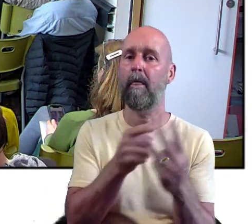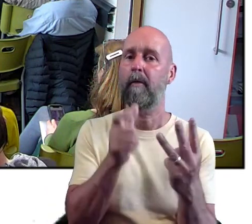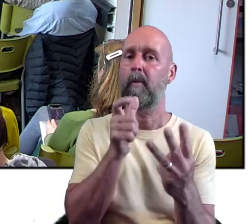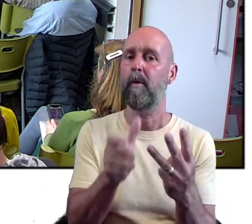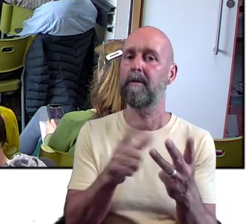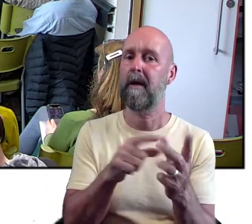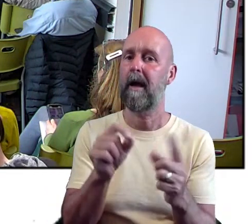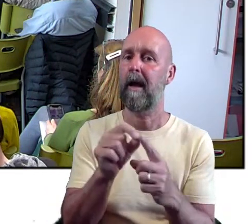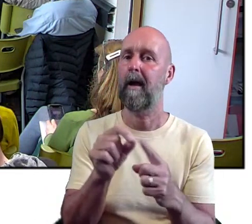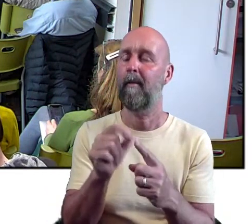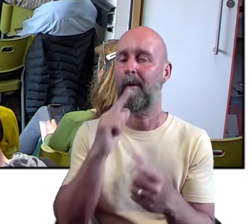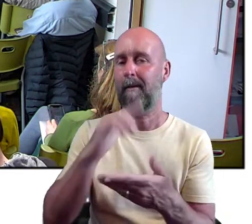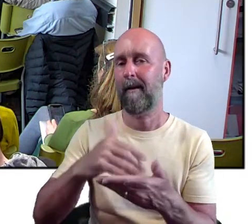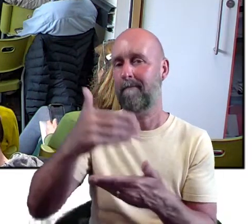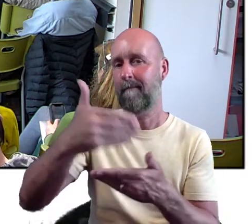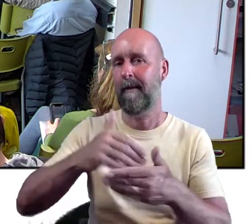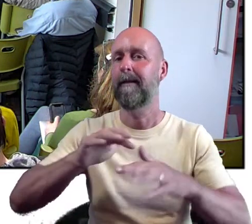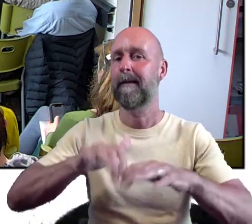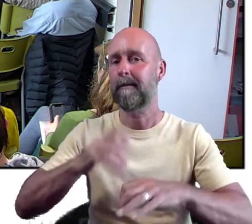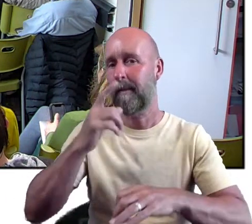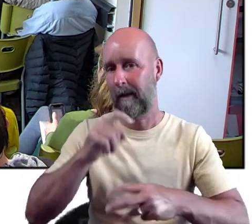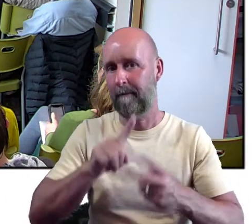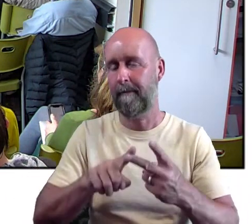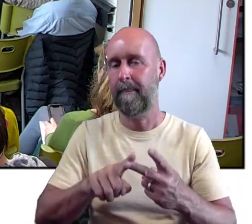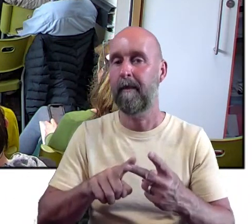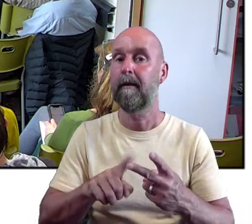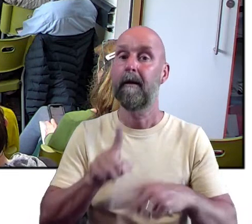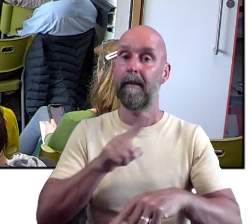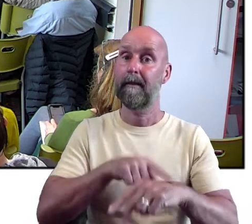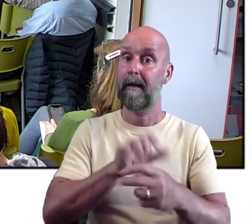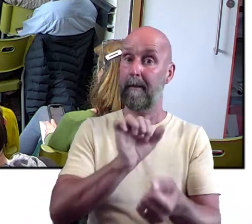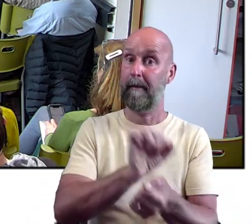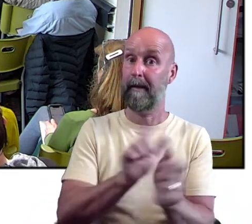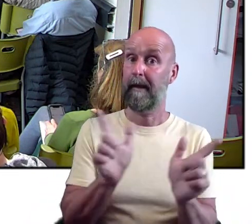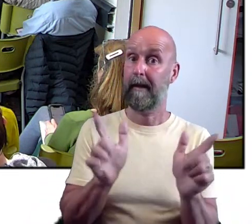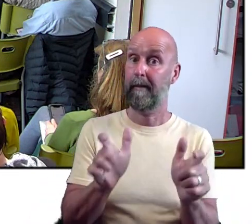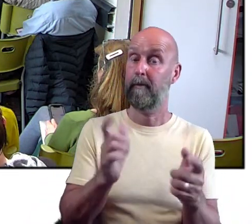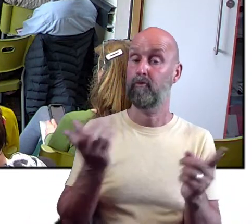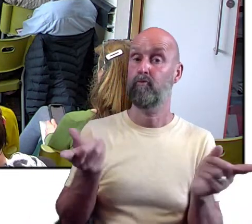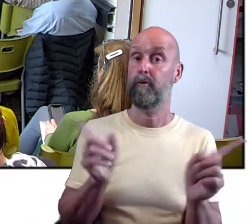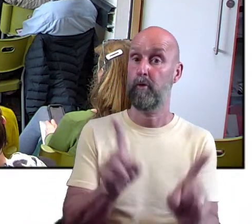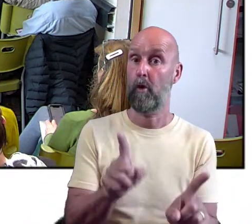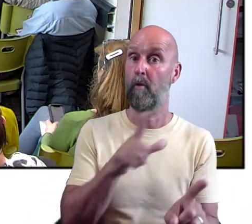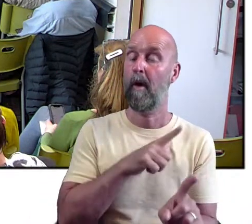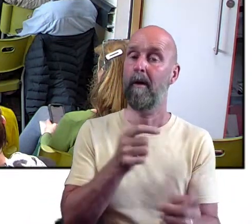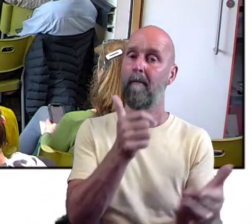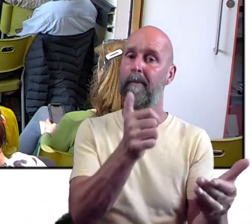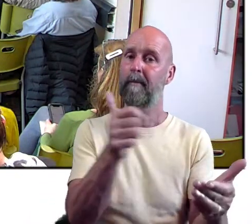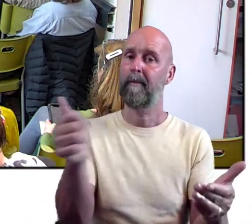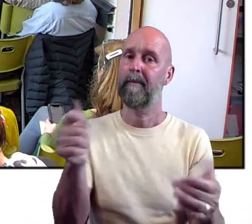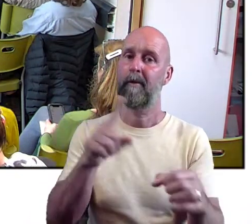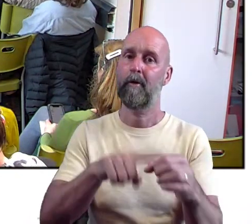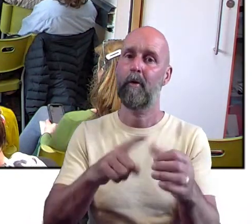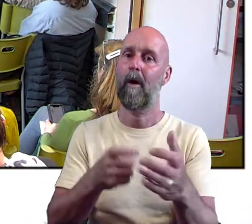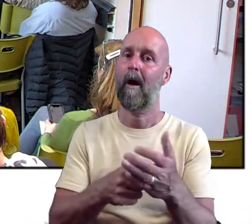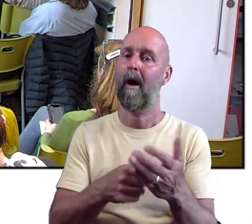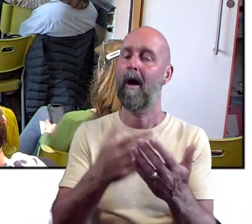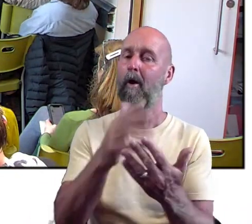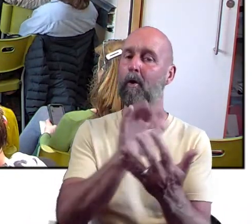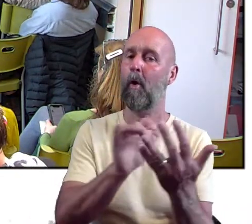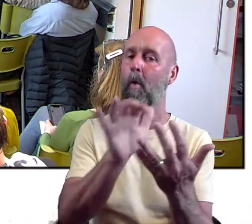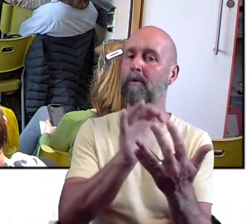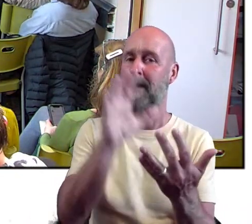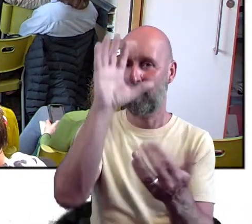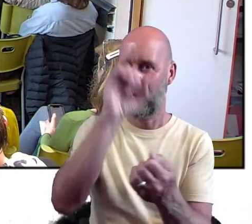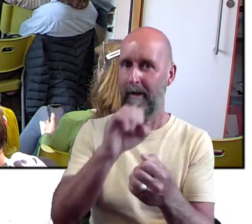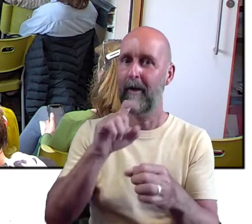desktop. So for the Timekeeper's Return, that was really interesting though, because obviously that's scanning QR codes. And it's funny because I remember when QR codes